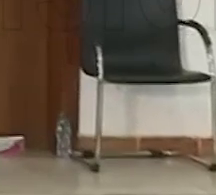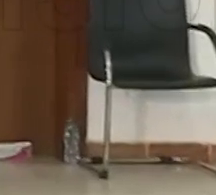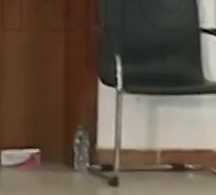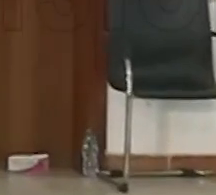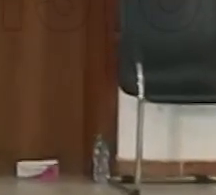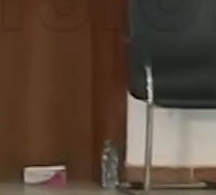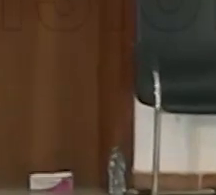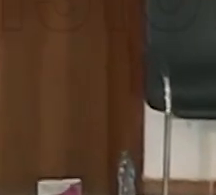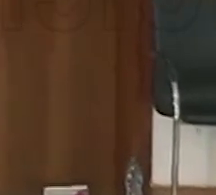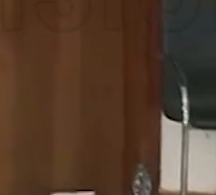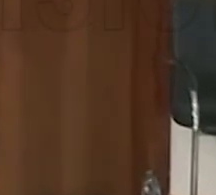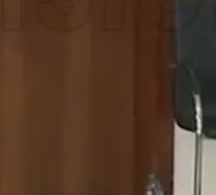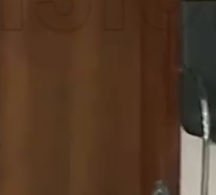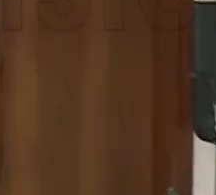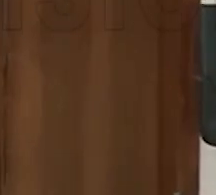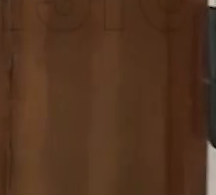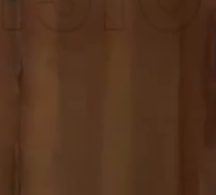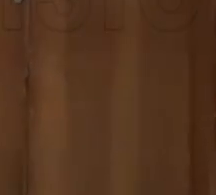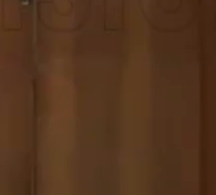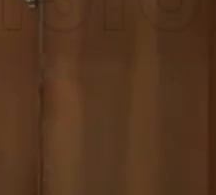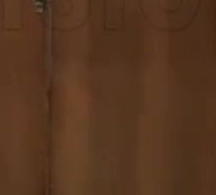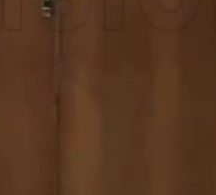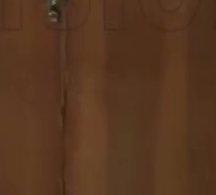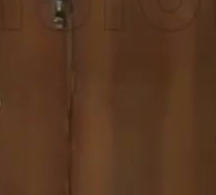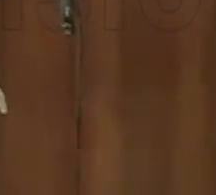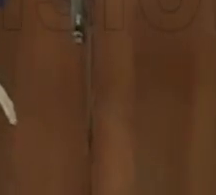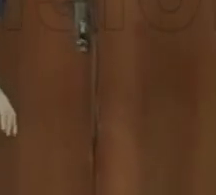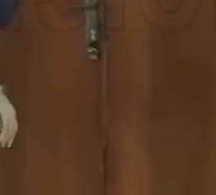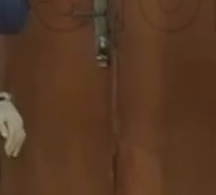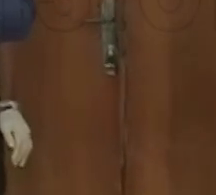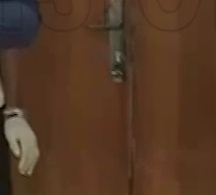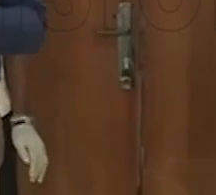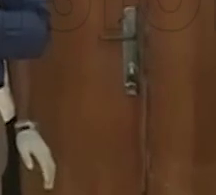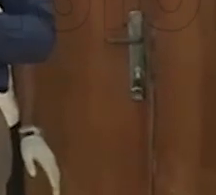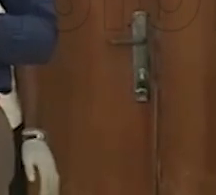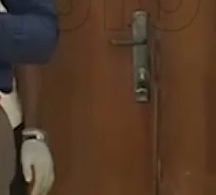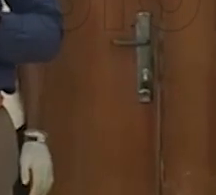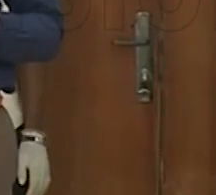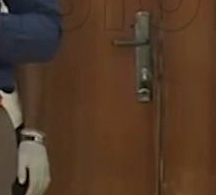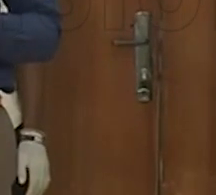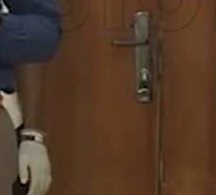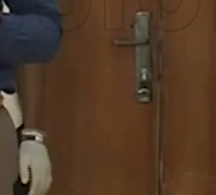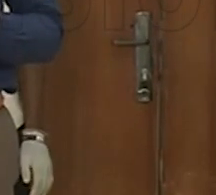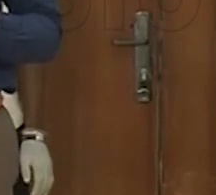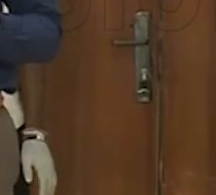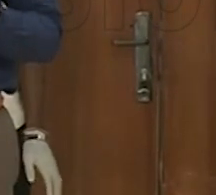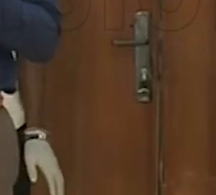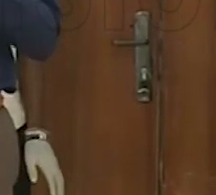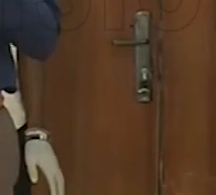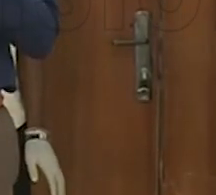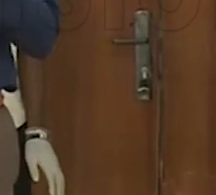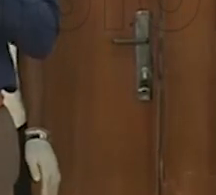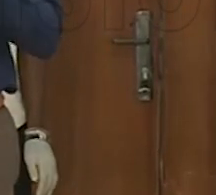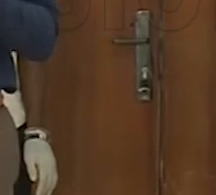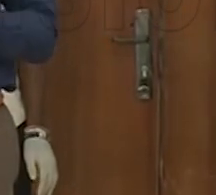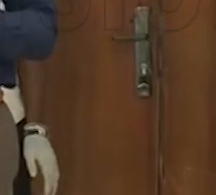like to start with you, Mr. Chairman, since the Foreign Affairs Minister is not here. Sir, just yesterday we got a report from the United Arab